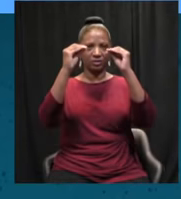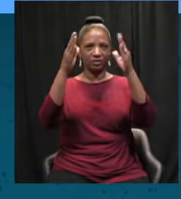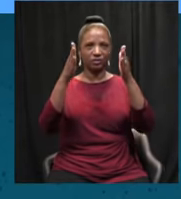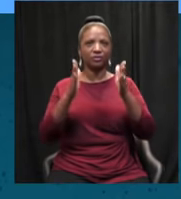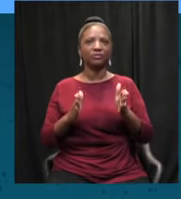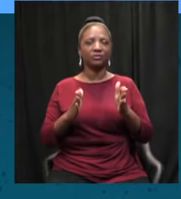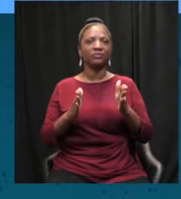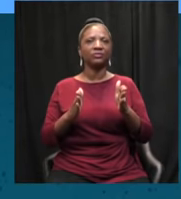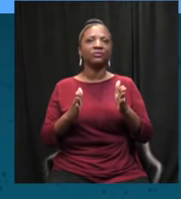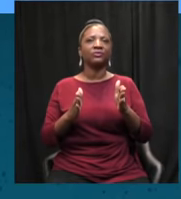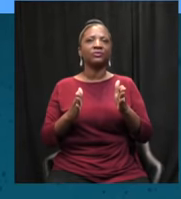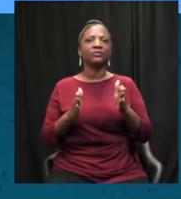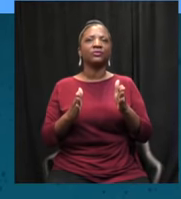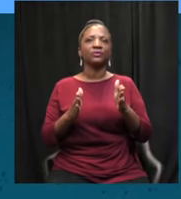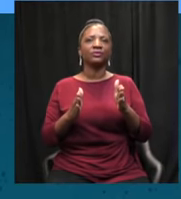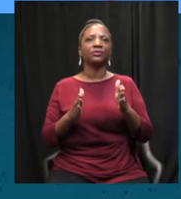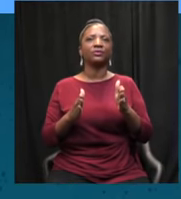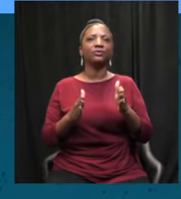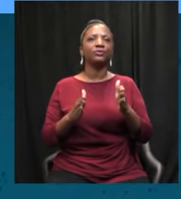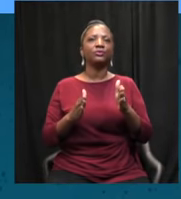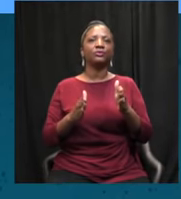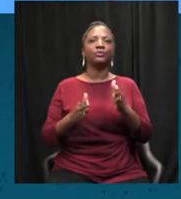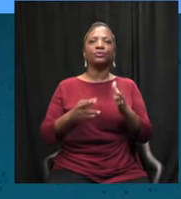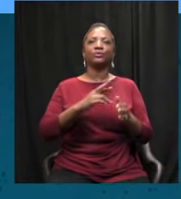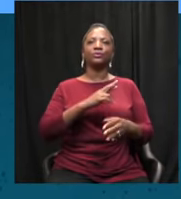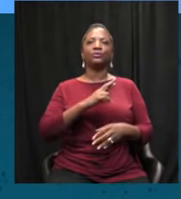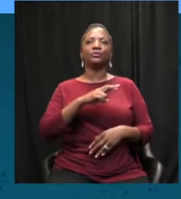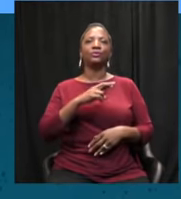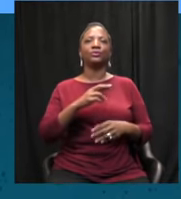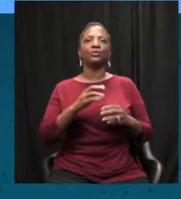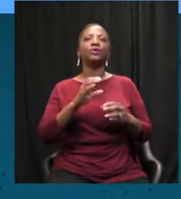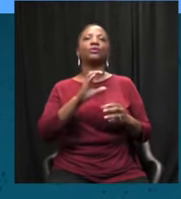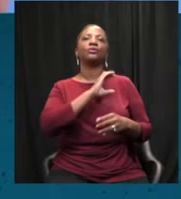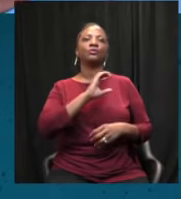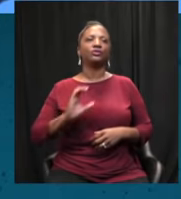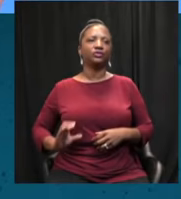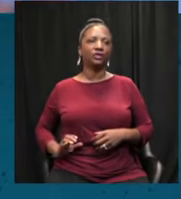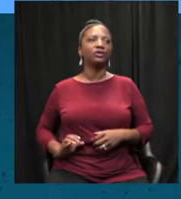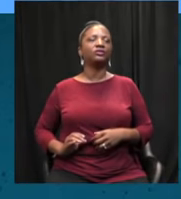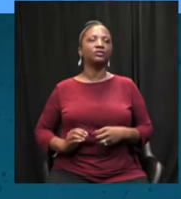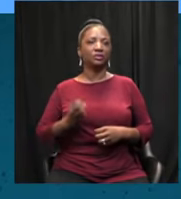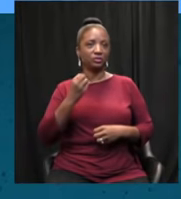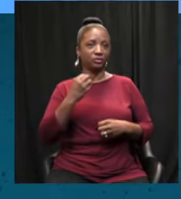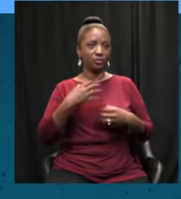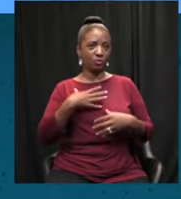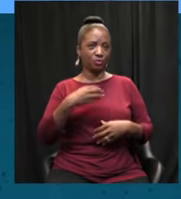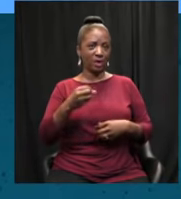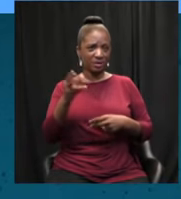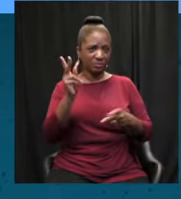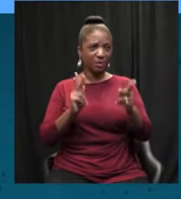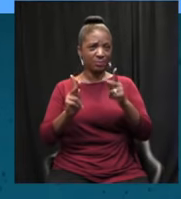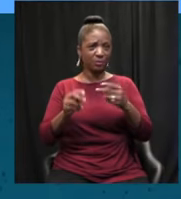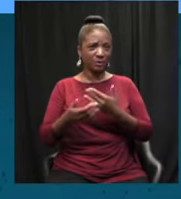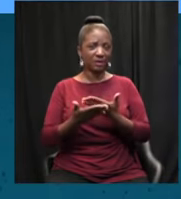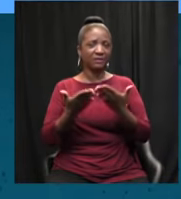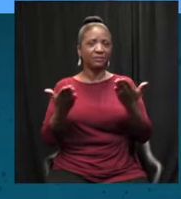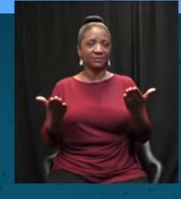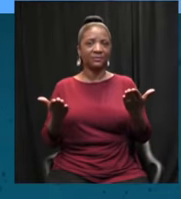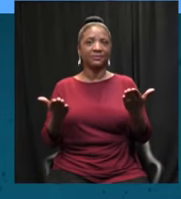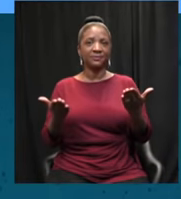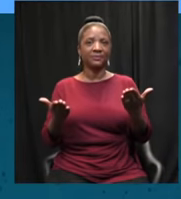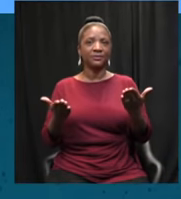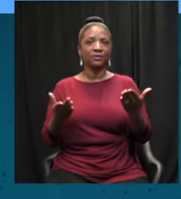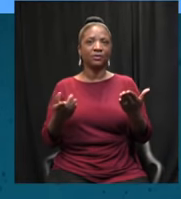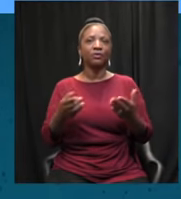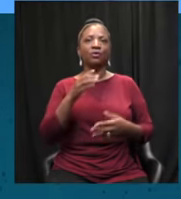that Christianity is some white man's religion? Are you going to believe that he worked for the older generation, but he doesn't work for you? Are you going to